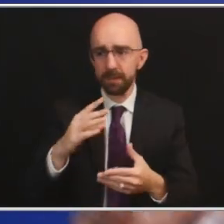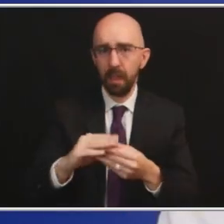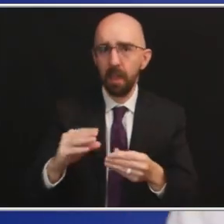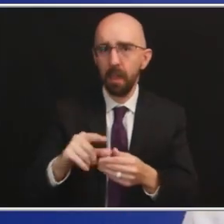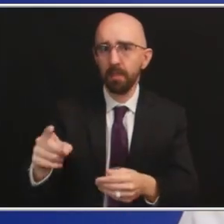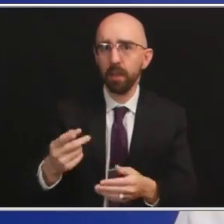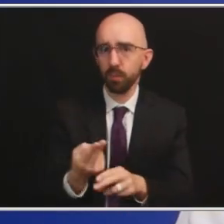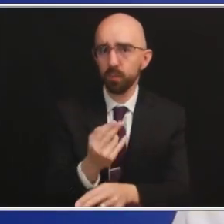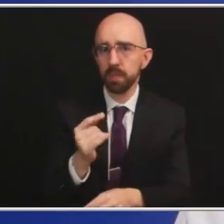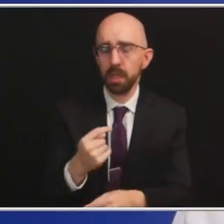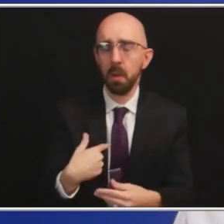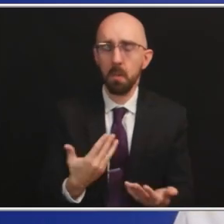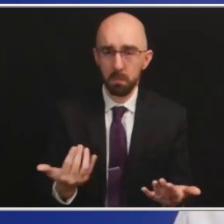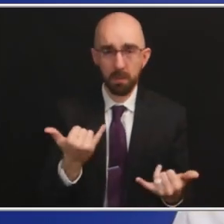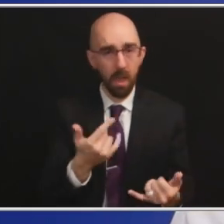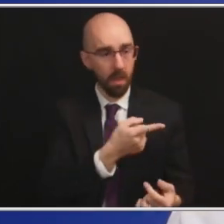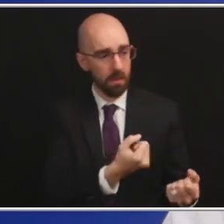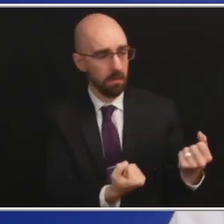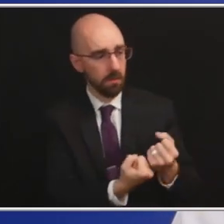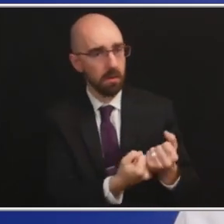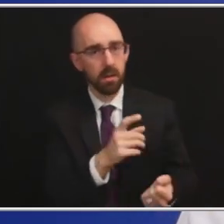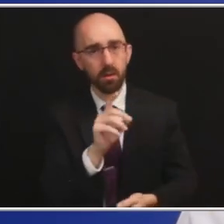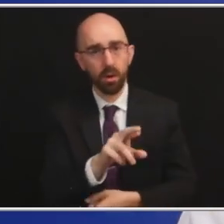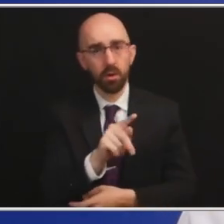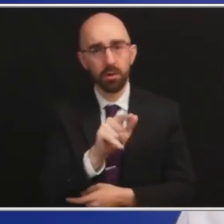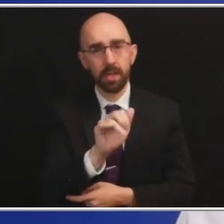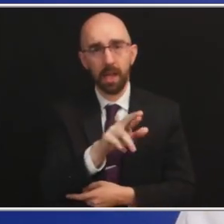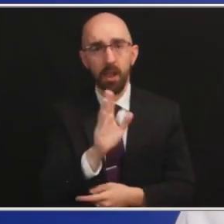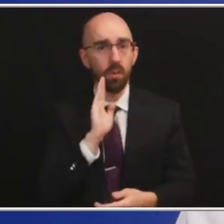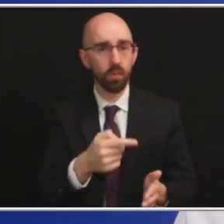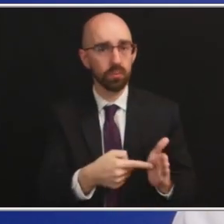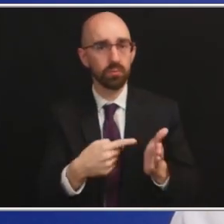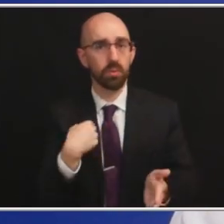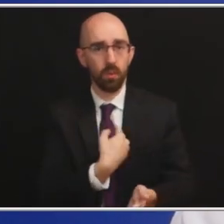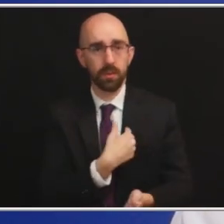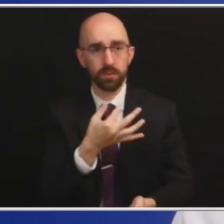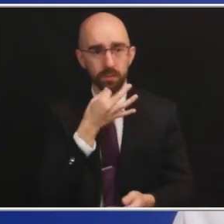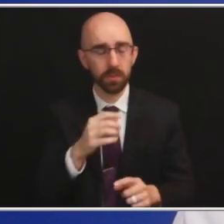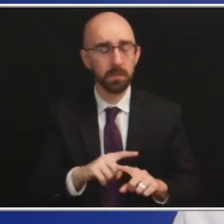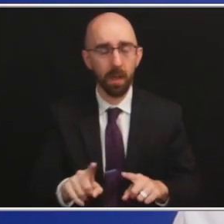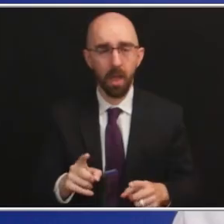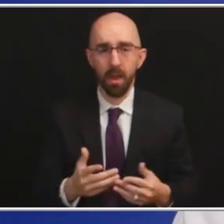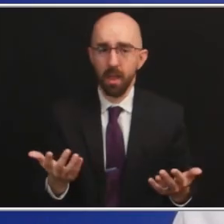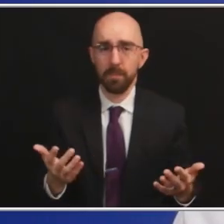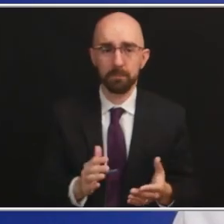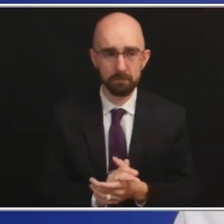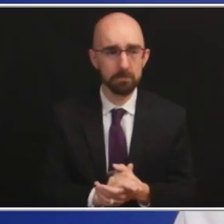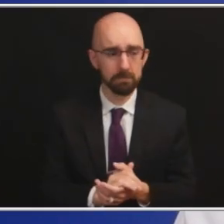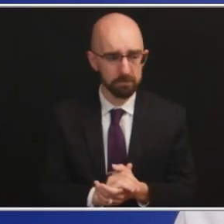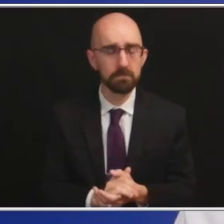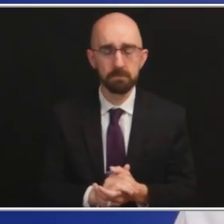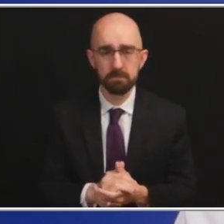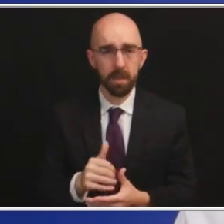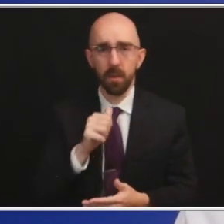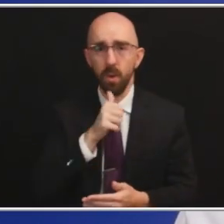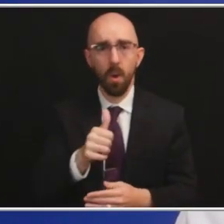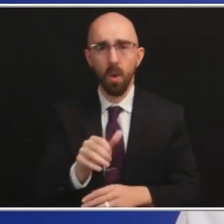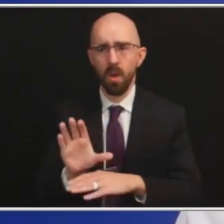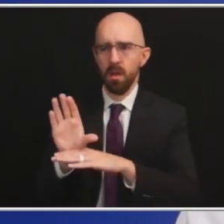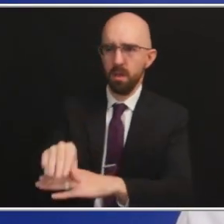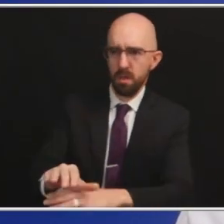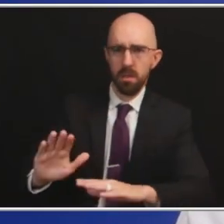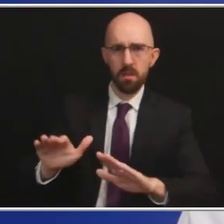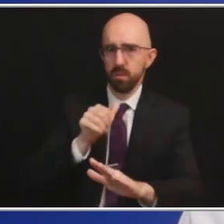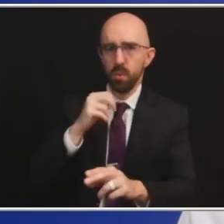have what Dr. Taylor's about to show us here. But so I don't discourage it, but I don't know if there's